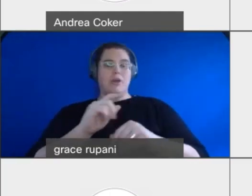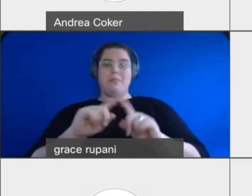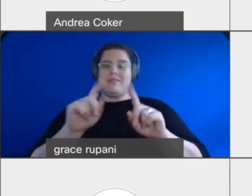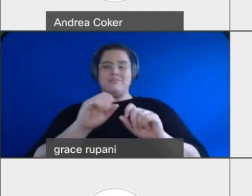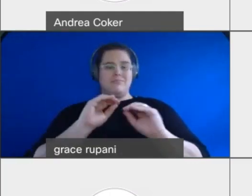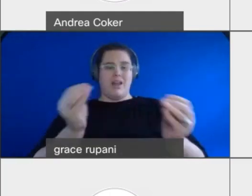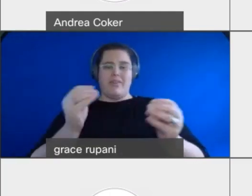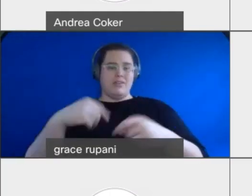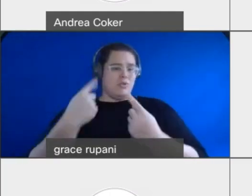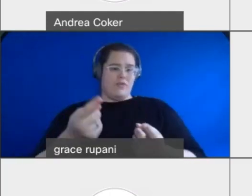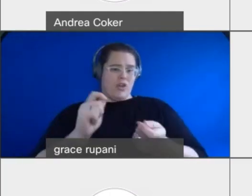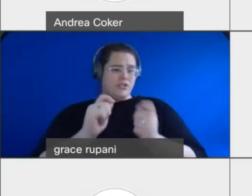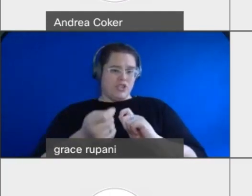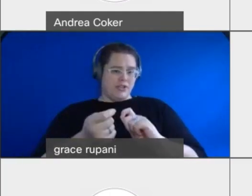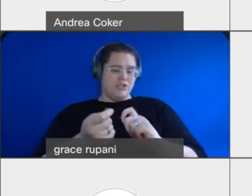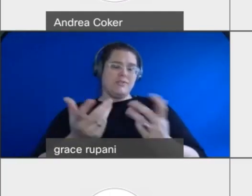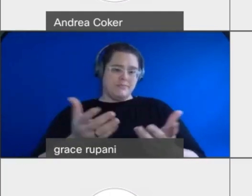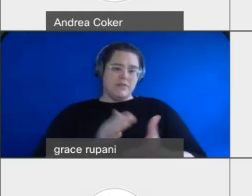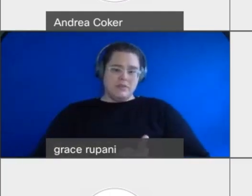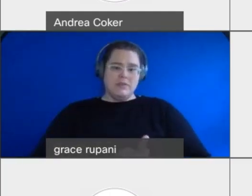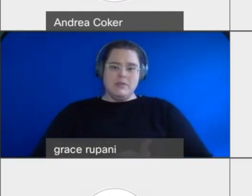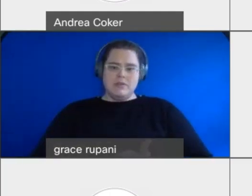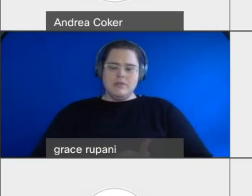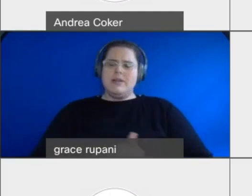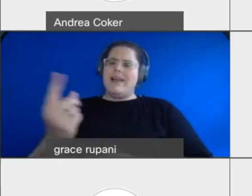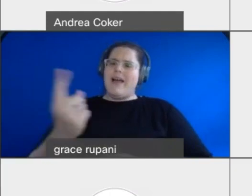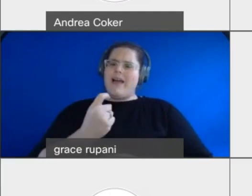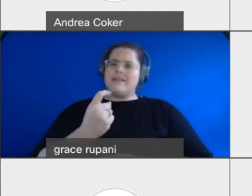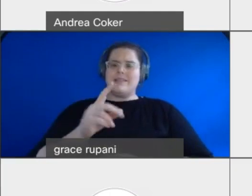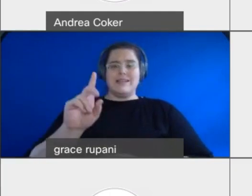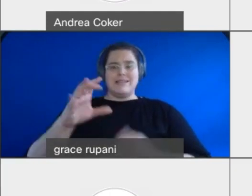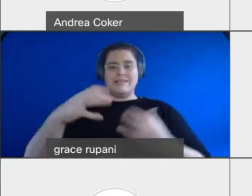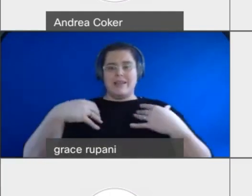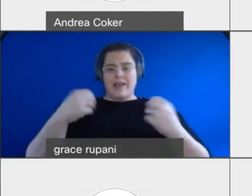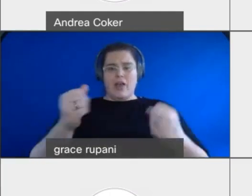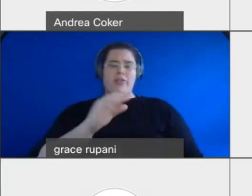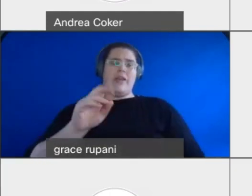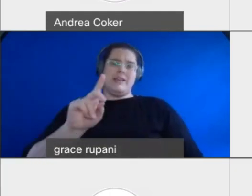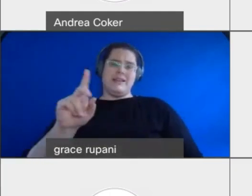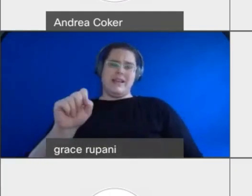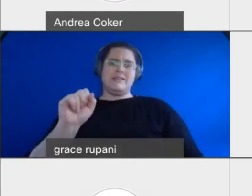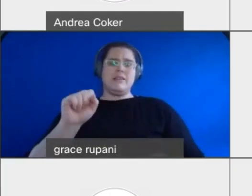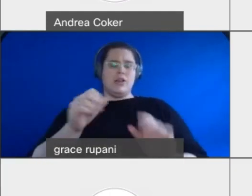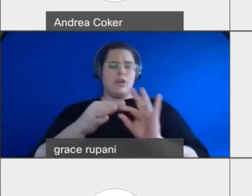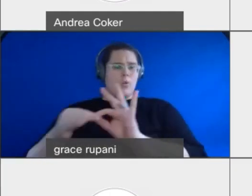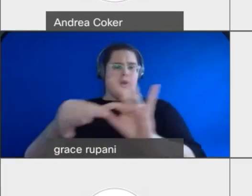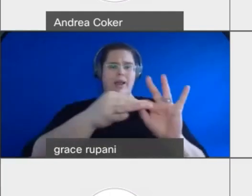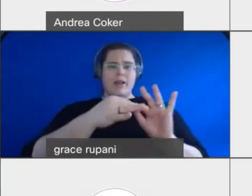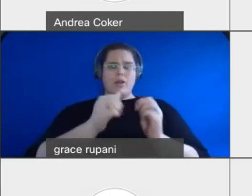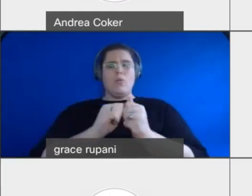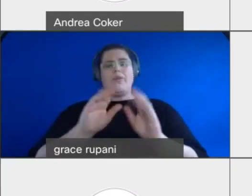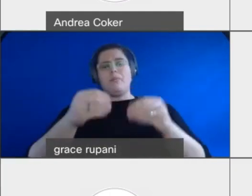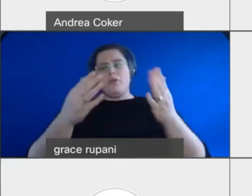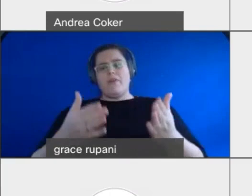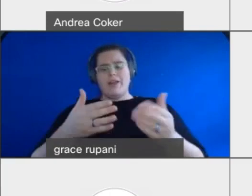changed. This asks, is it possible that DC Health and DDS can coordinate with our provider physician to receive